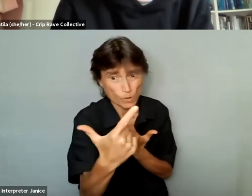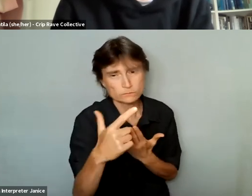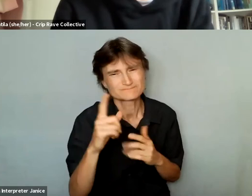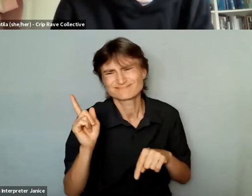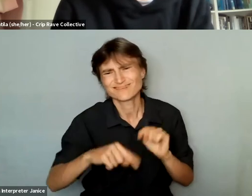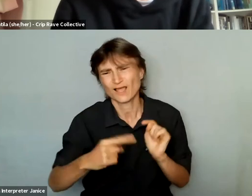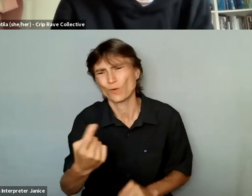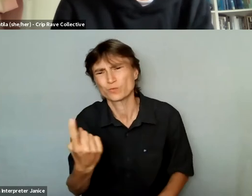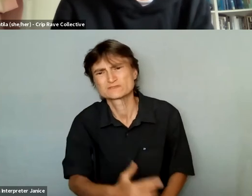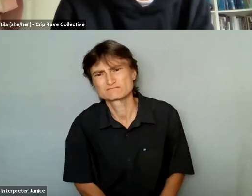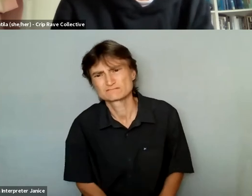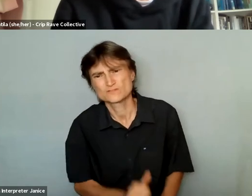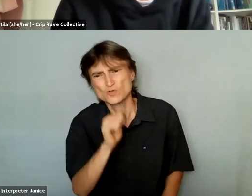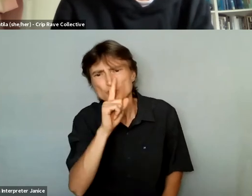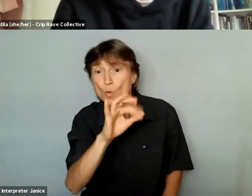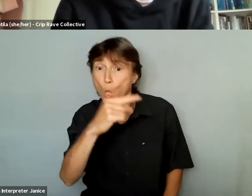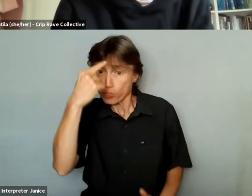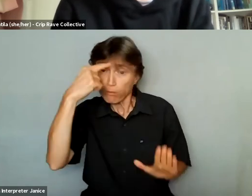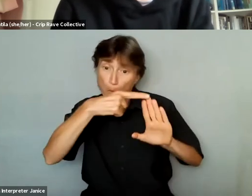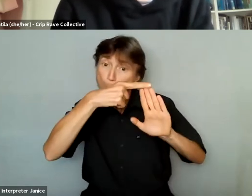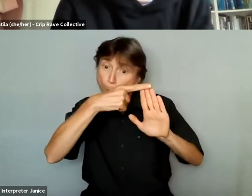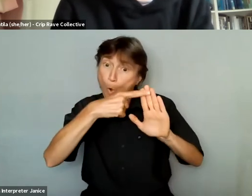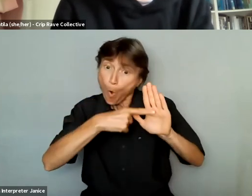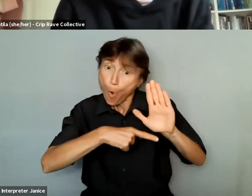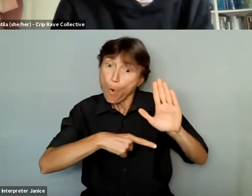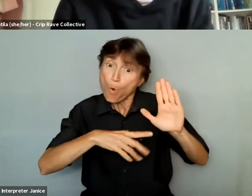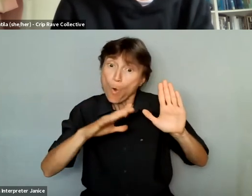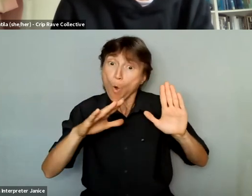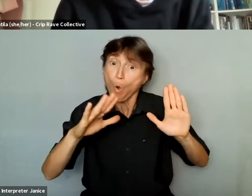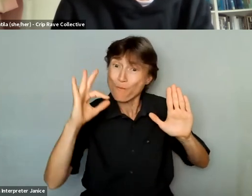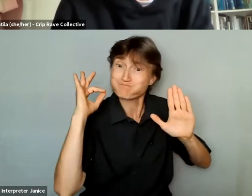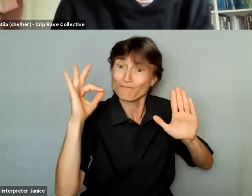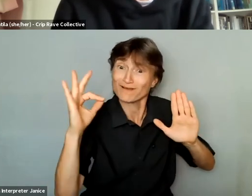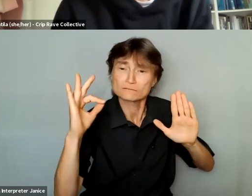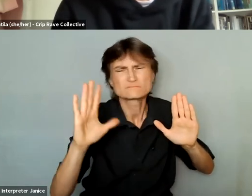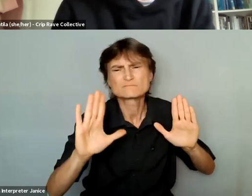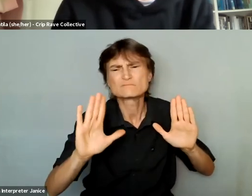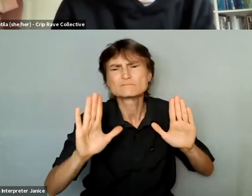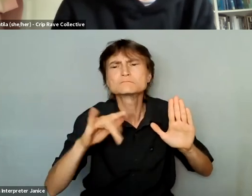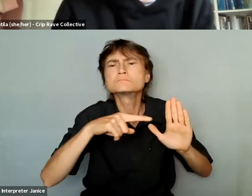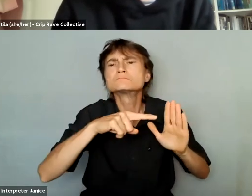for, which is not true, but it's a good starting point.